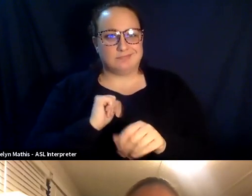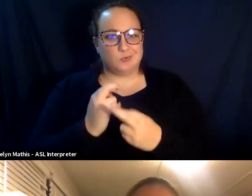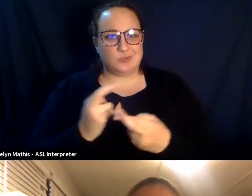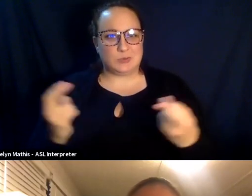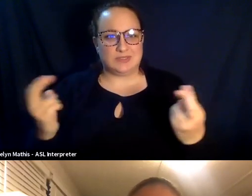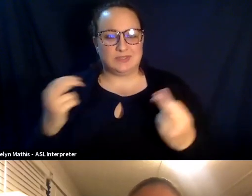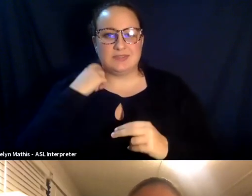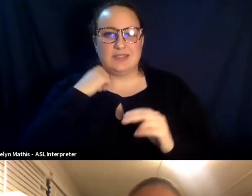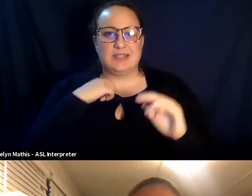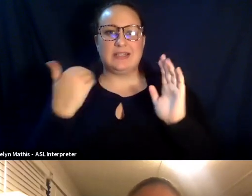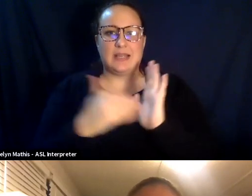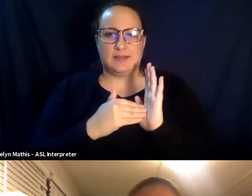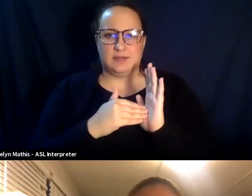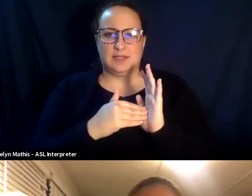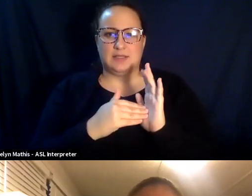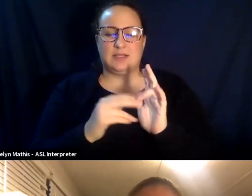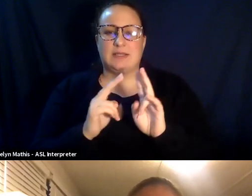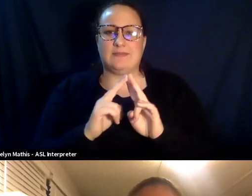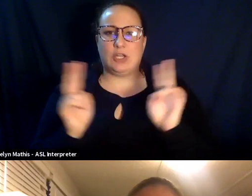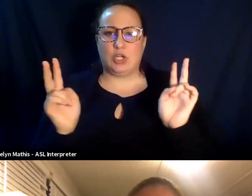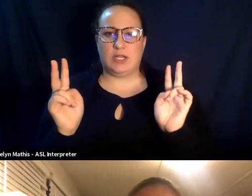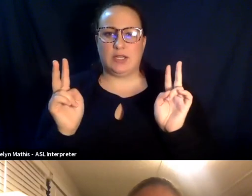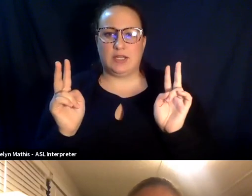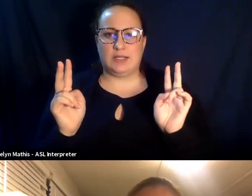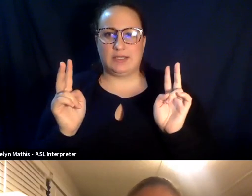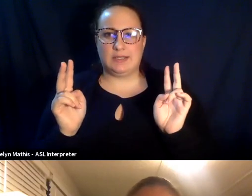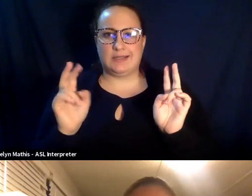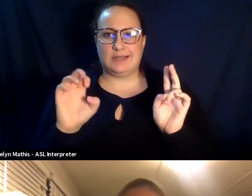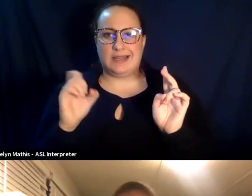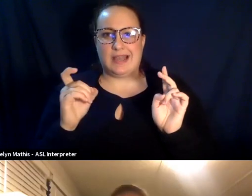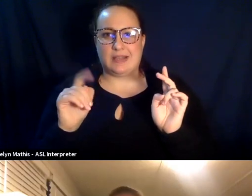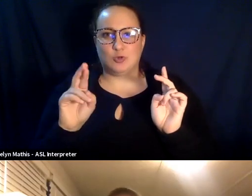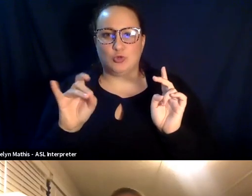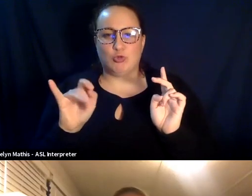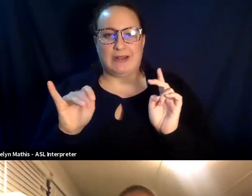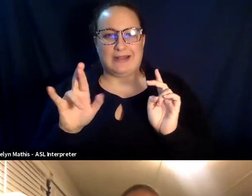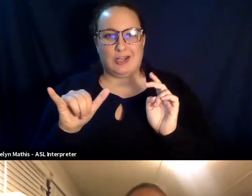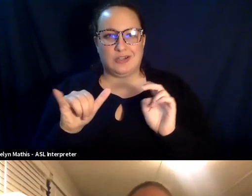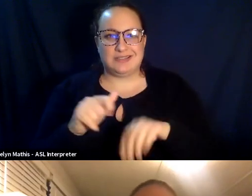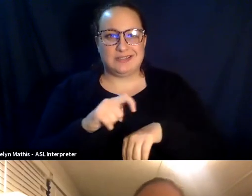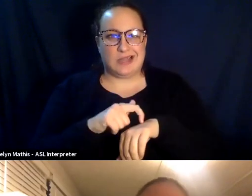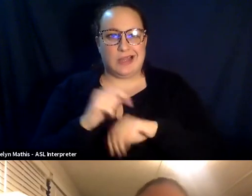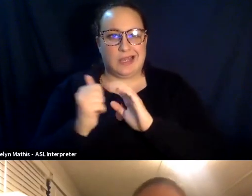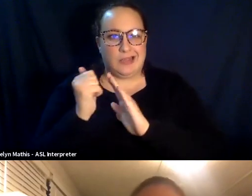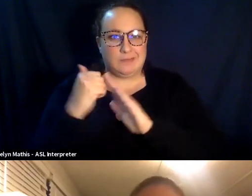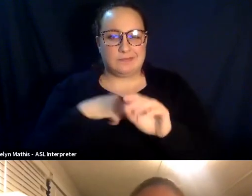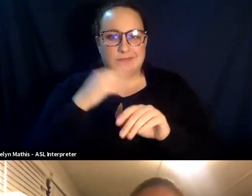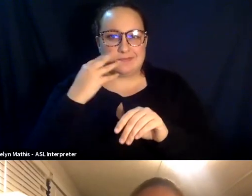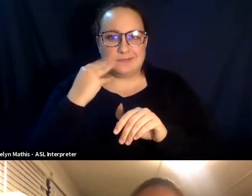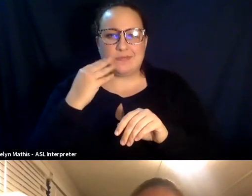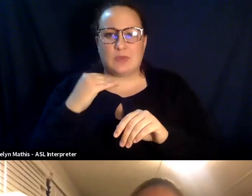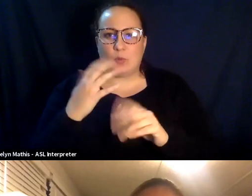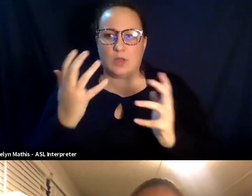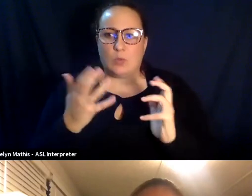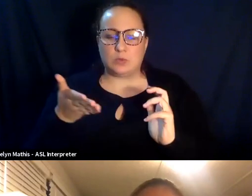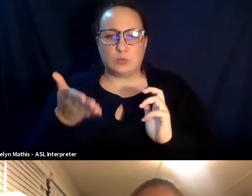in a very extraordinary time. And so, you know, I really would like to be there as much as I